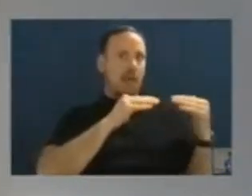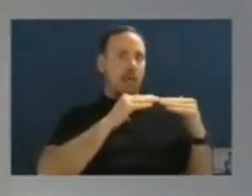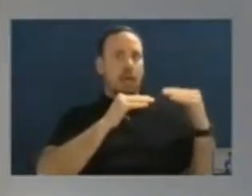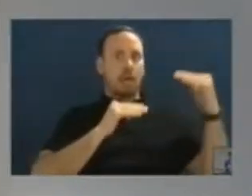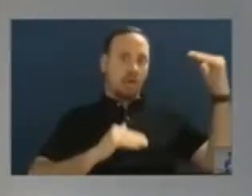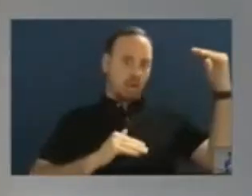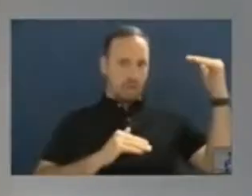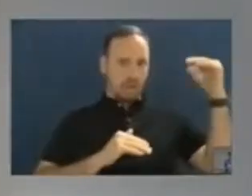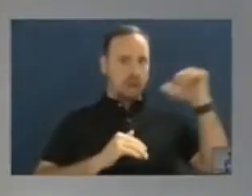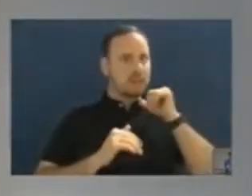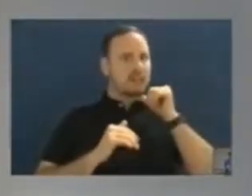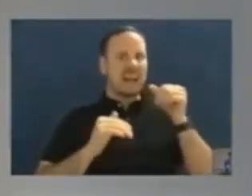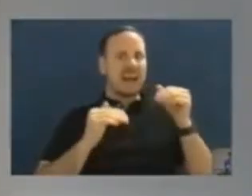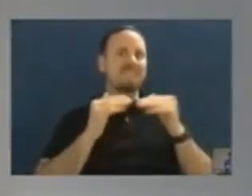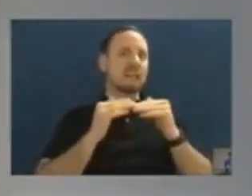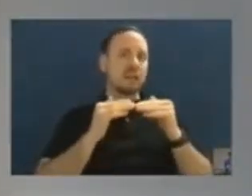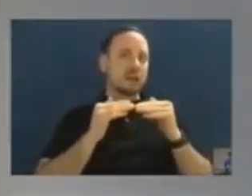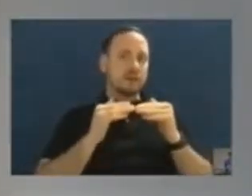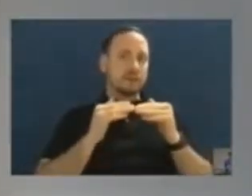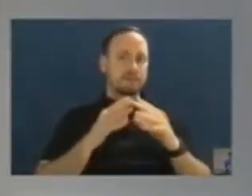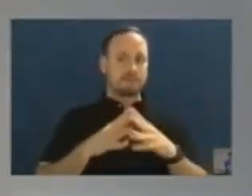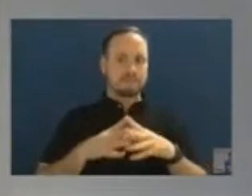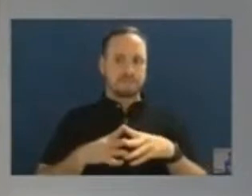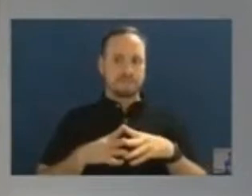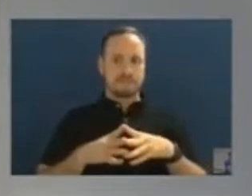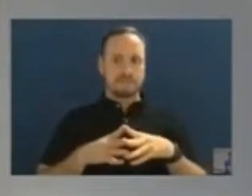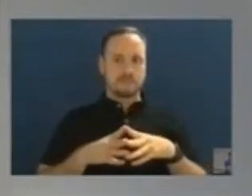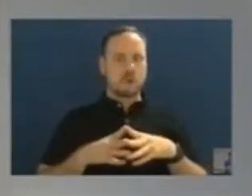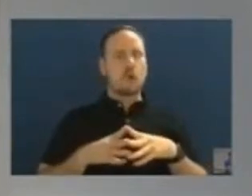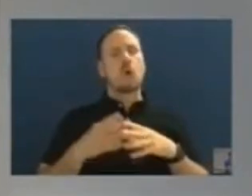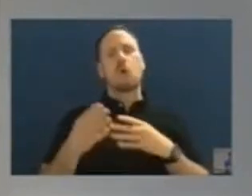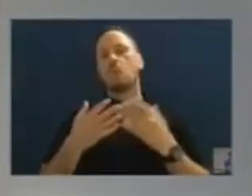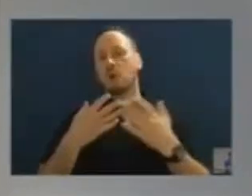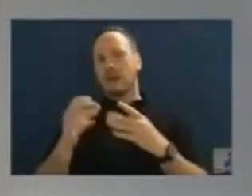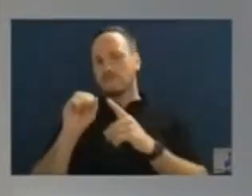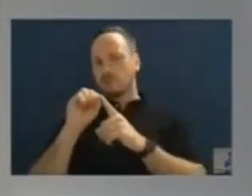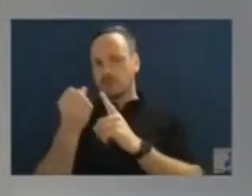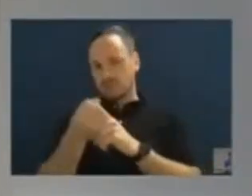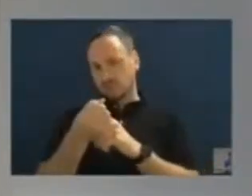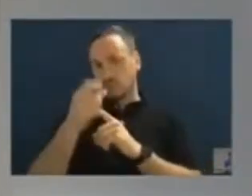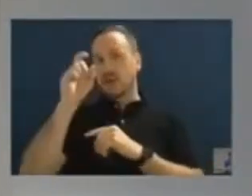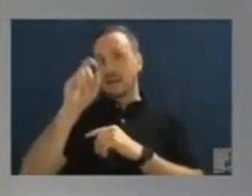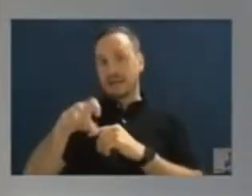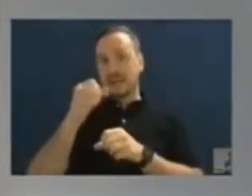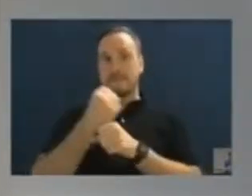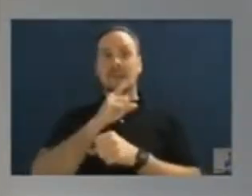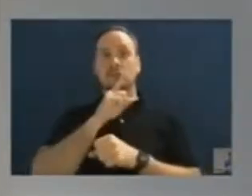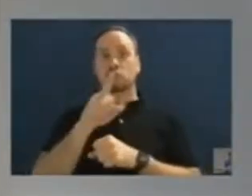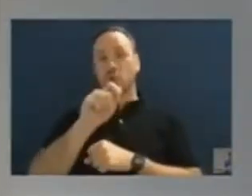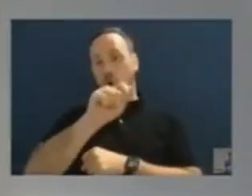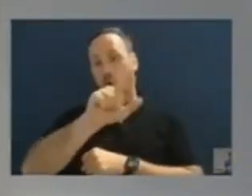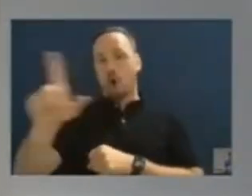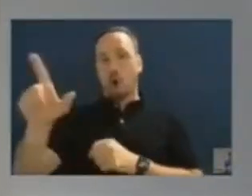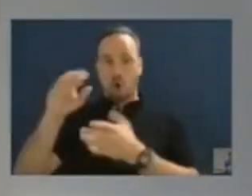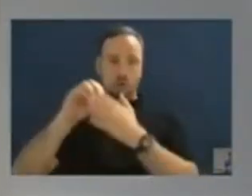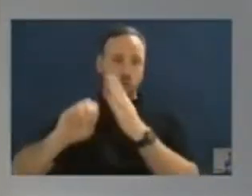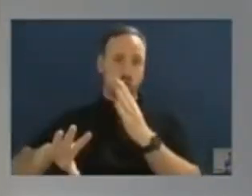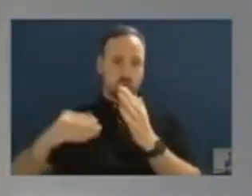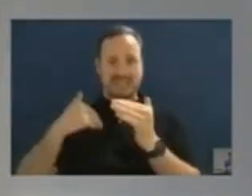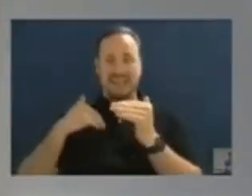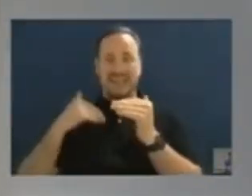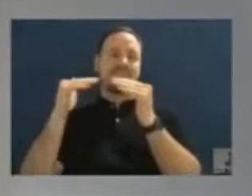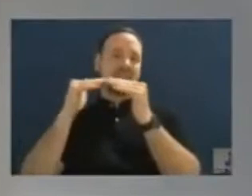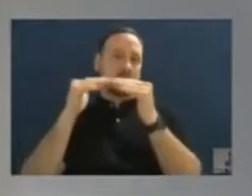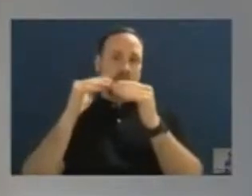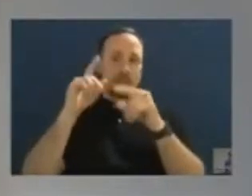in whatever scenario we're doing, we have to make sure that it's equitable and consistent across the board and that we're using strategies that aren't